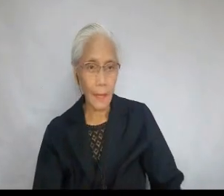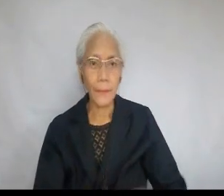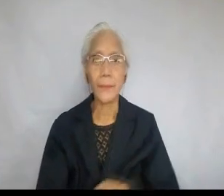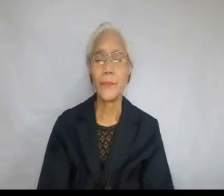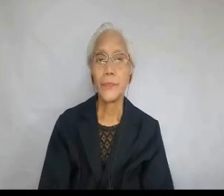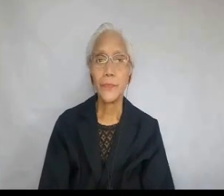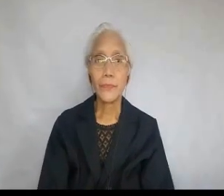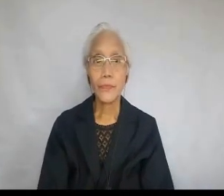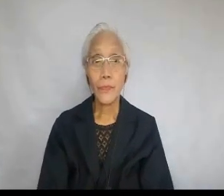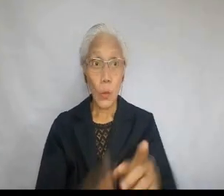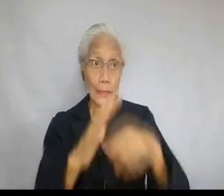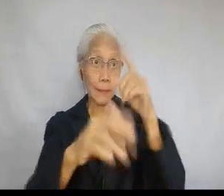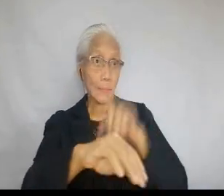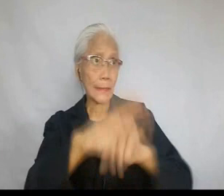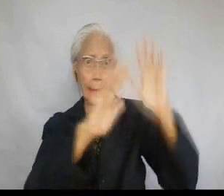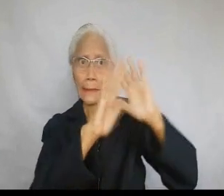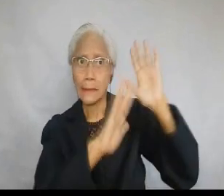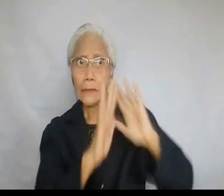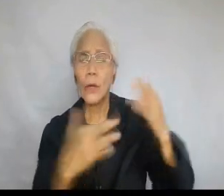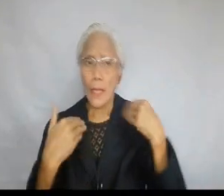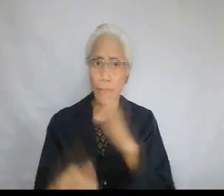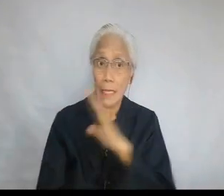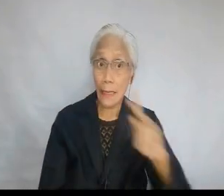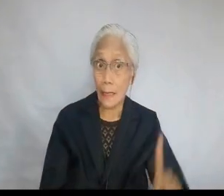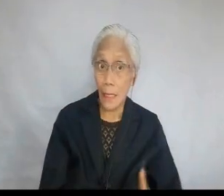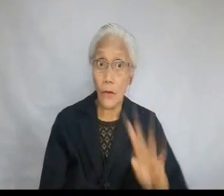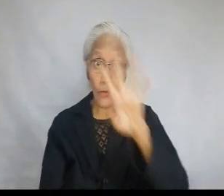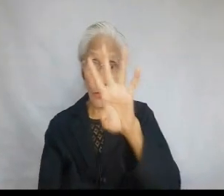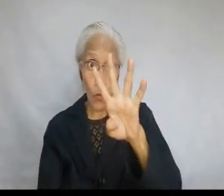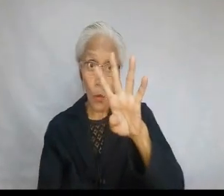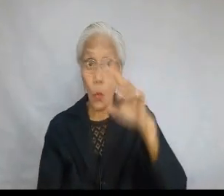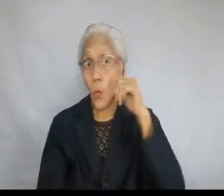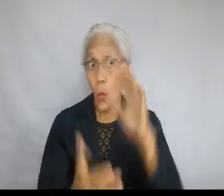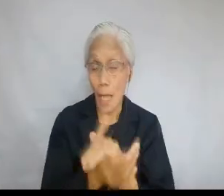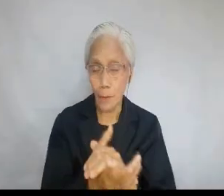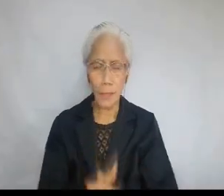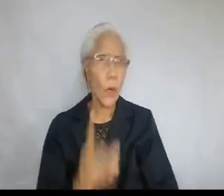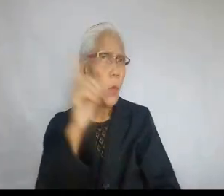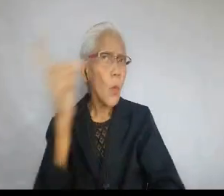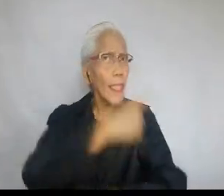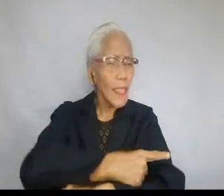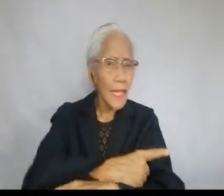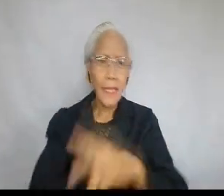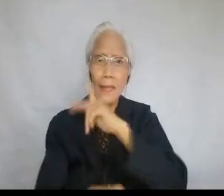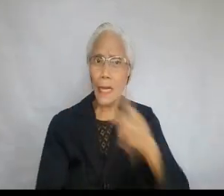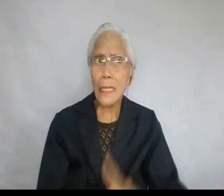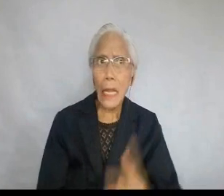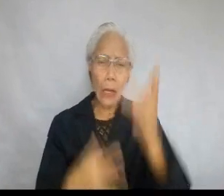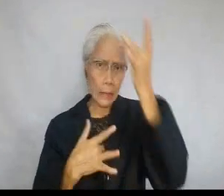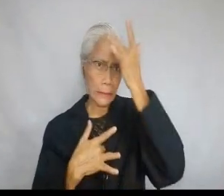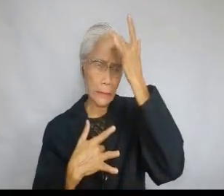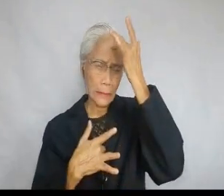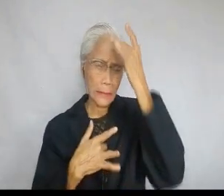Once upon a time, there was a king with four wives. One day, the king got sick and was on his